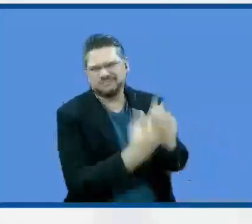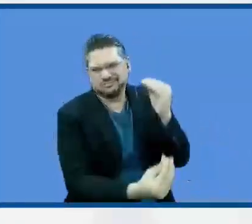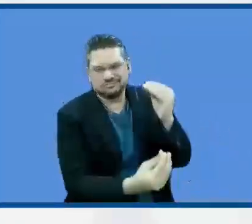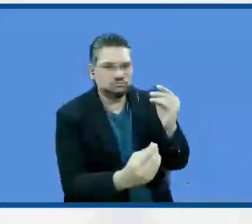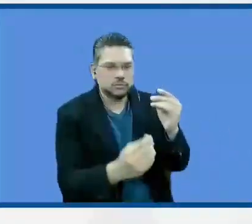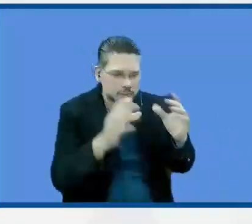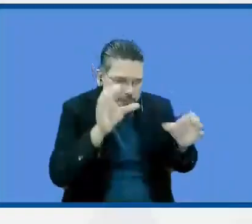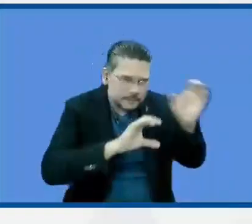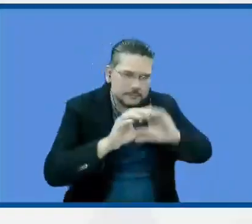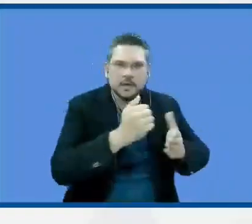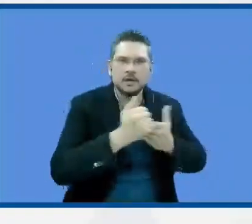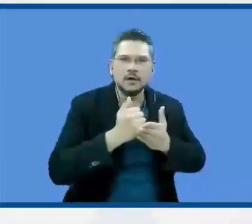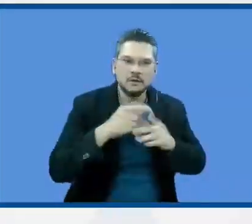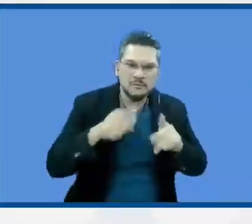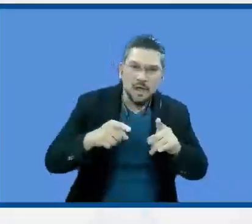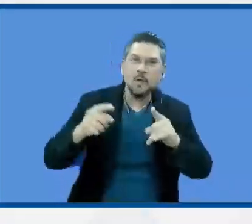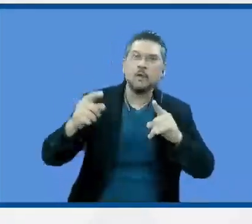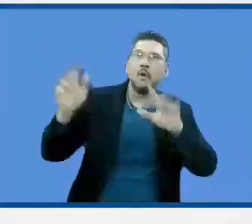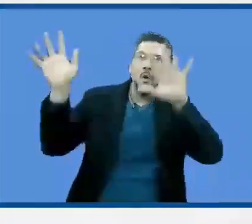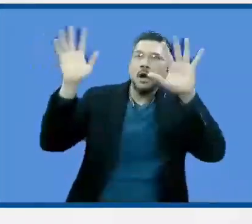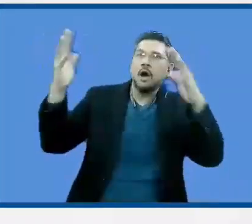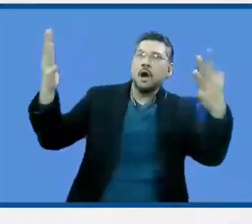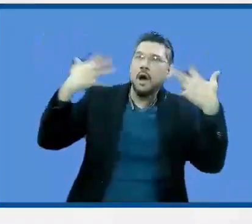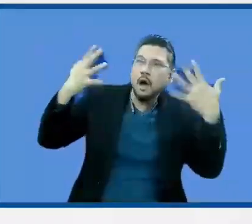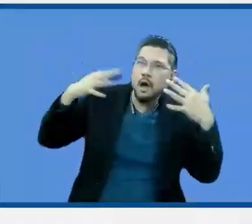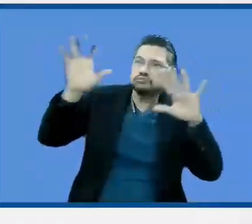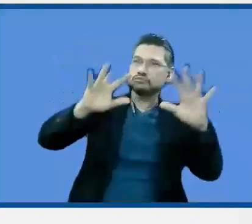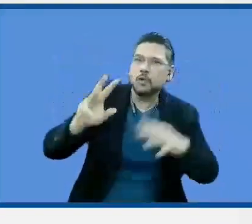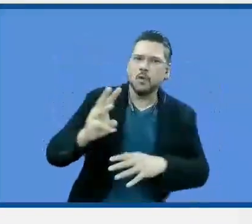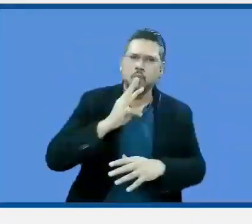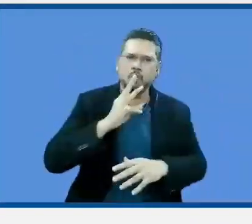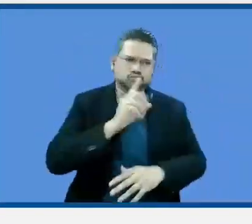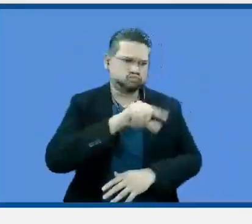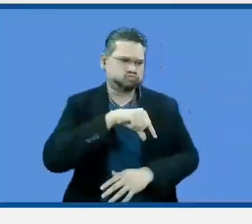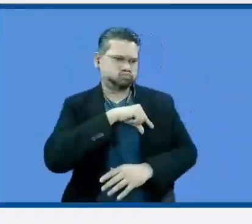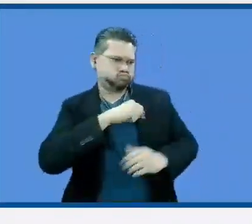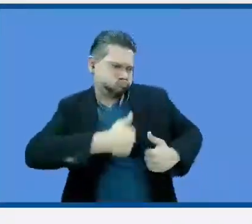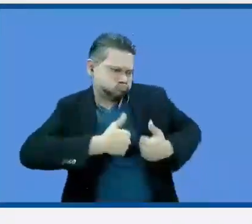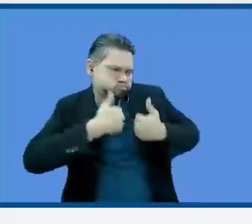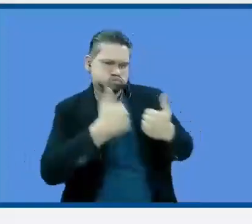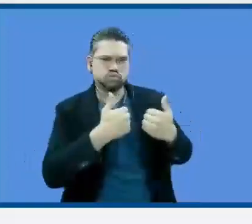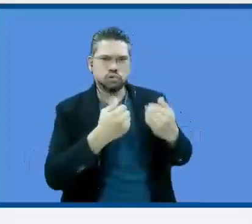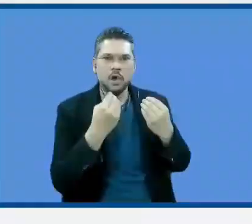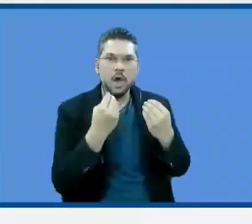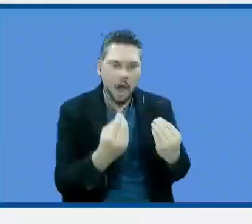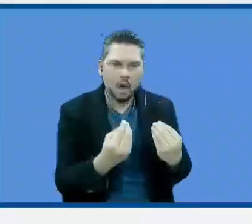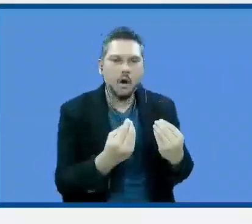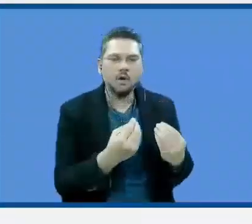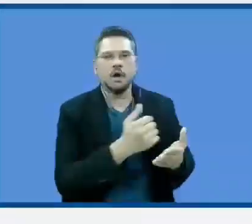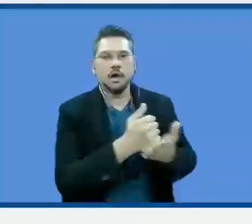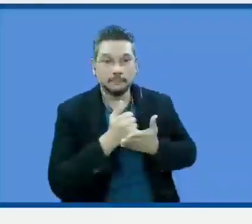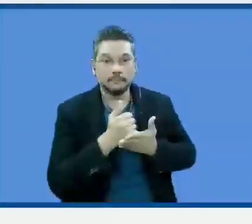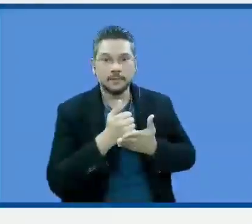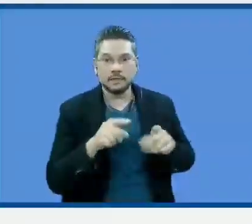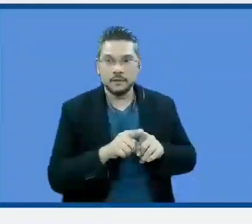quality and cool our urban centers, helping in turn to overcome the increasingly frequent